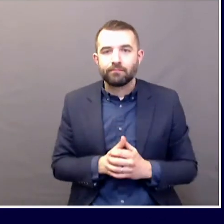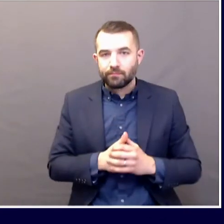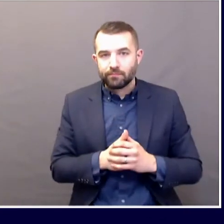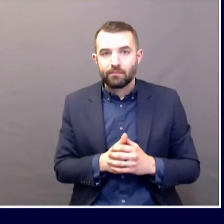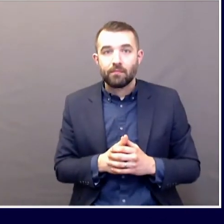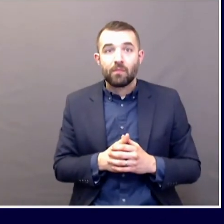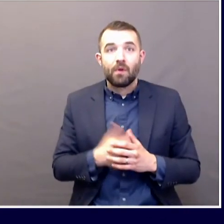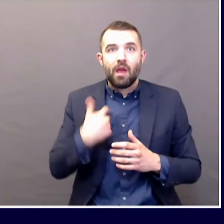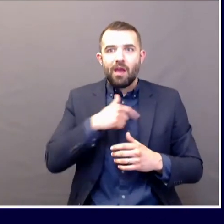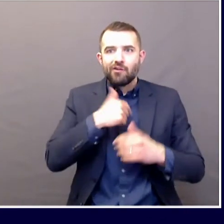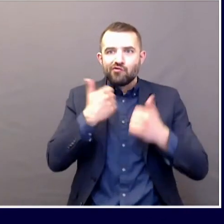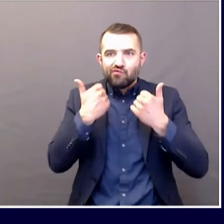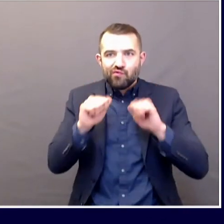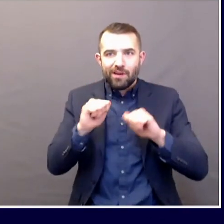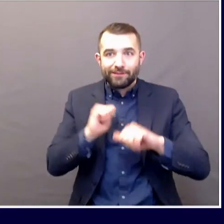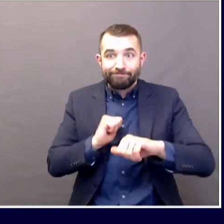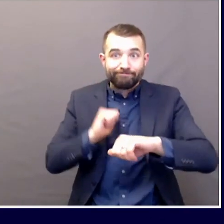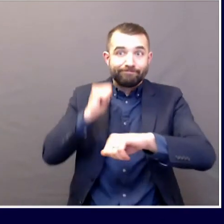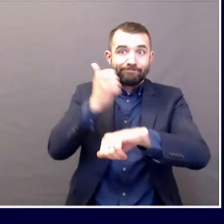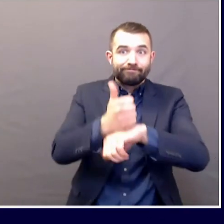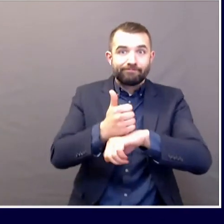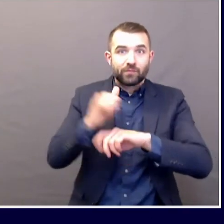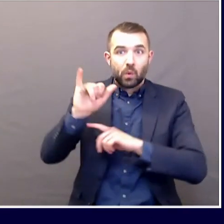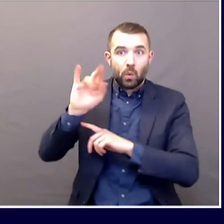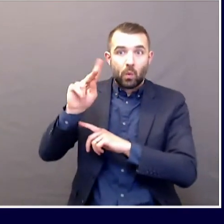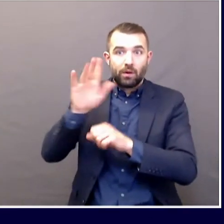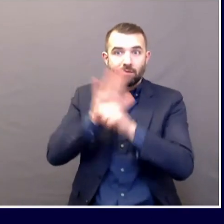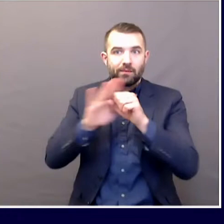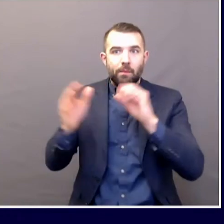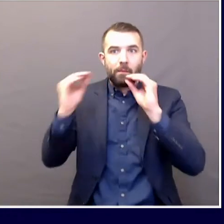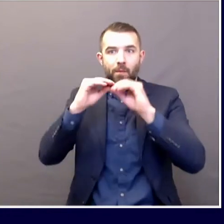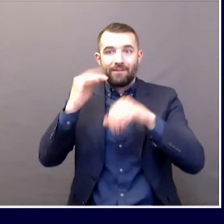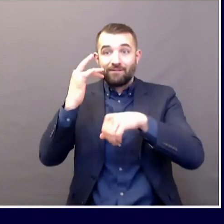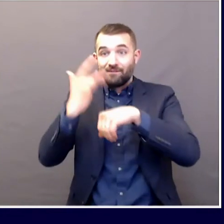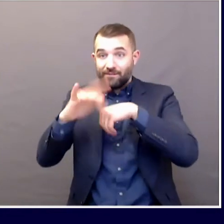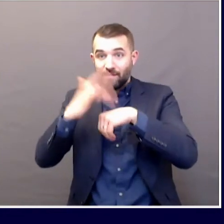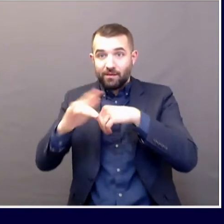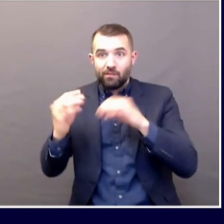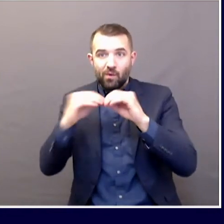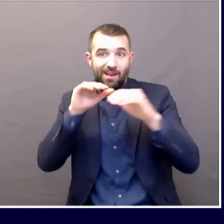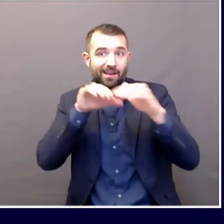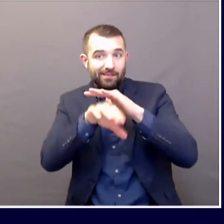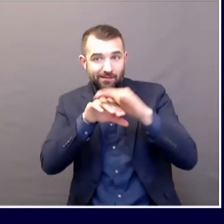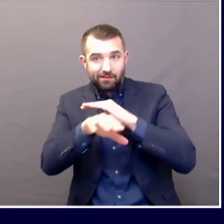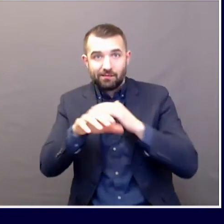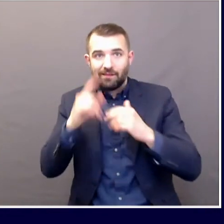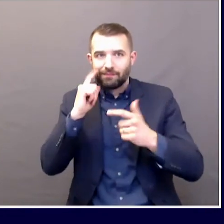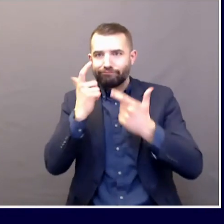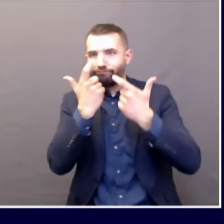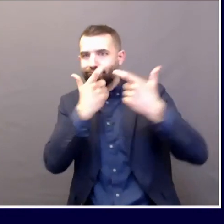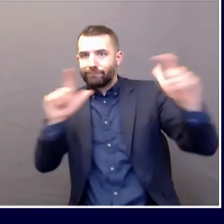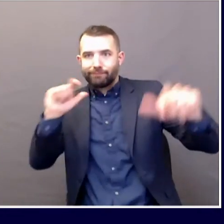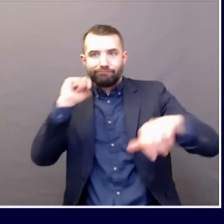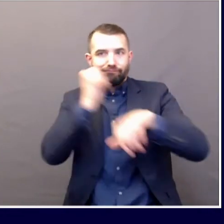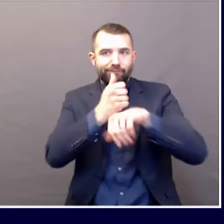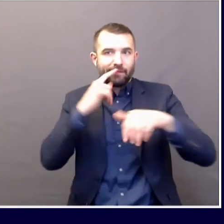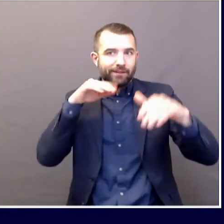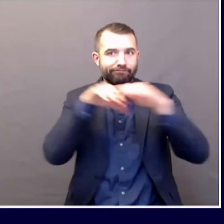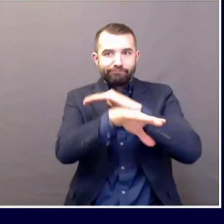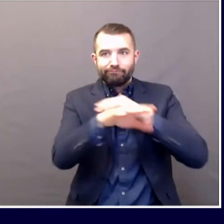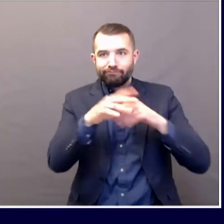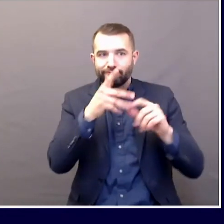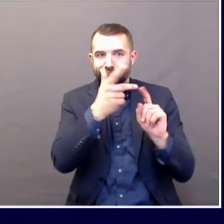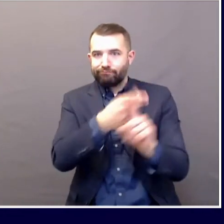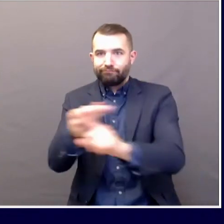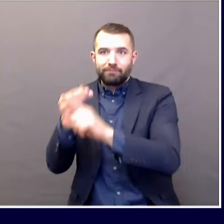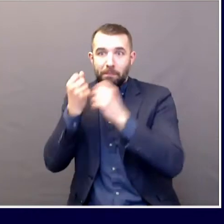access in York County. One such move is the opening of a large-scale vaccination site in Sanford. That site's slated to open next